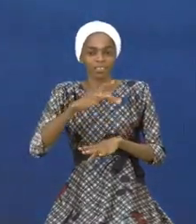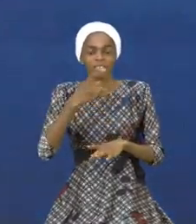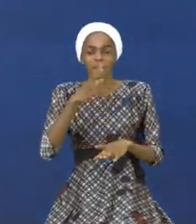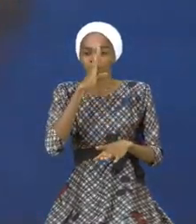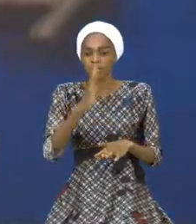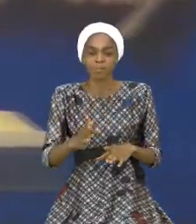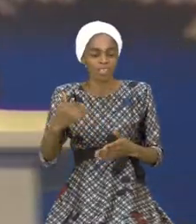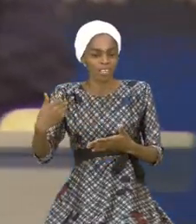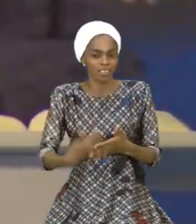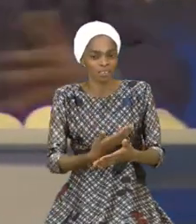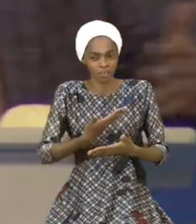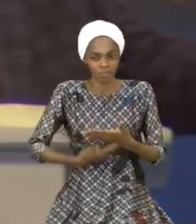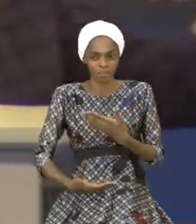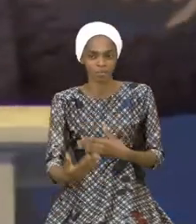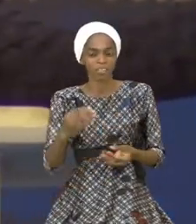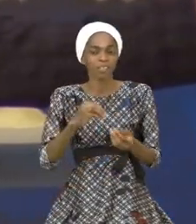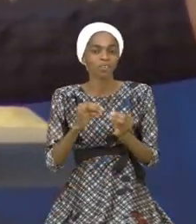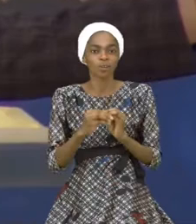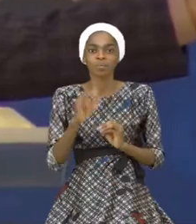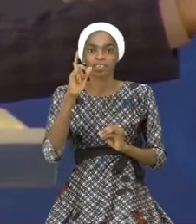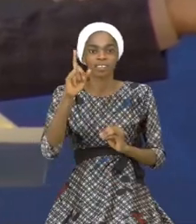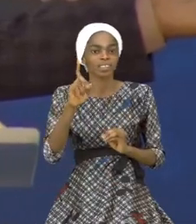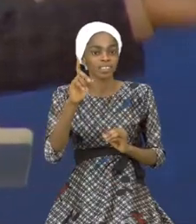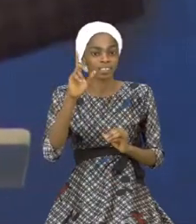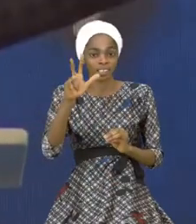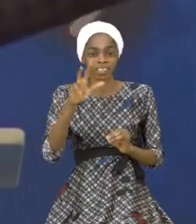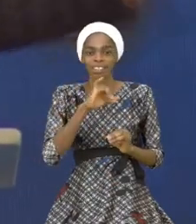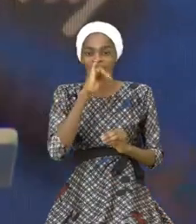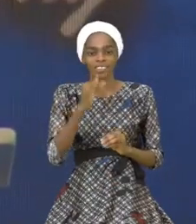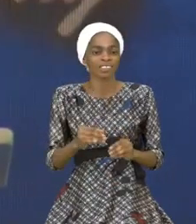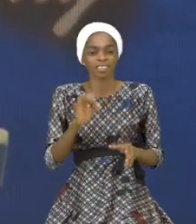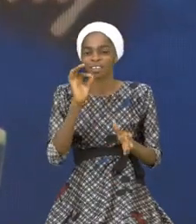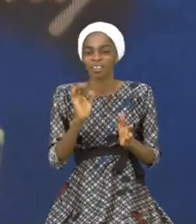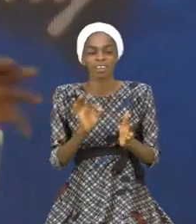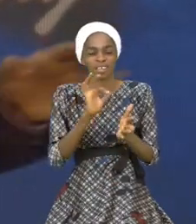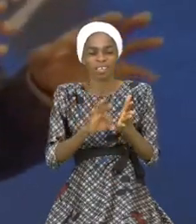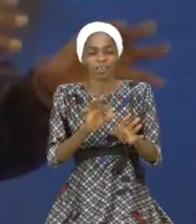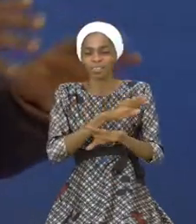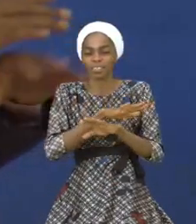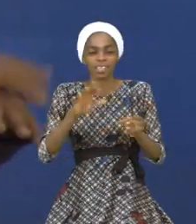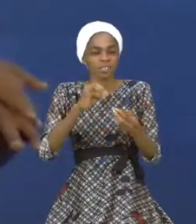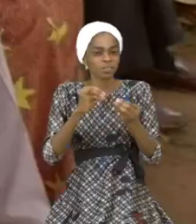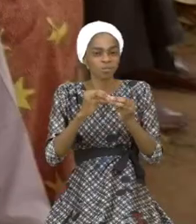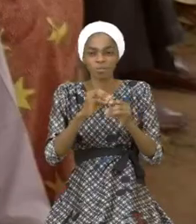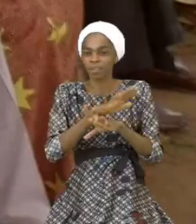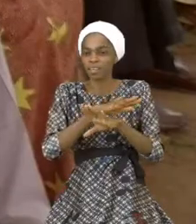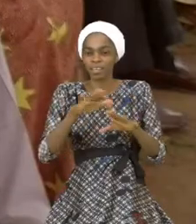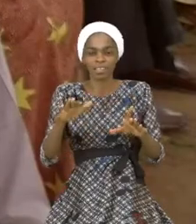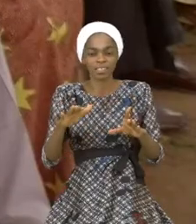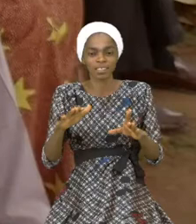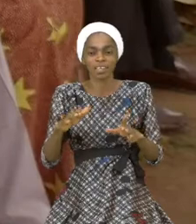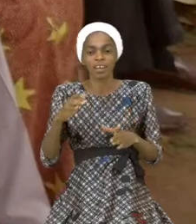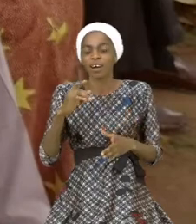three, then, the numberless, uncountable birthrights in Emmanuel's